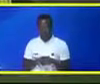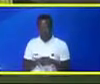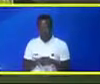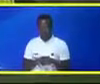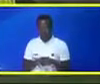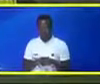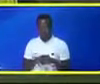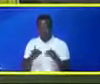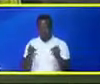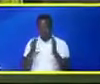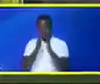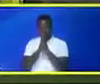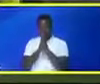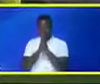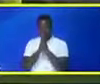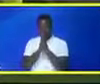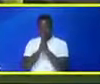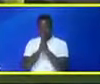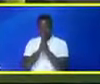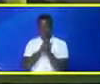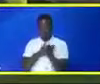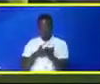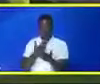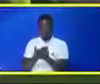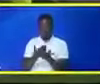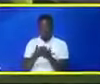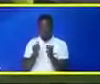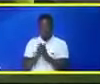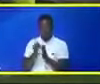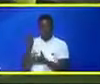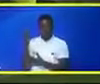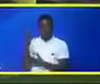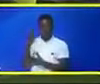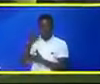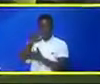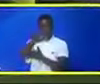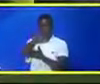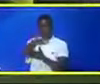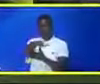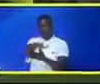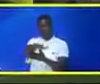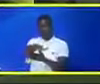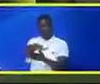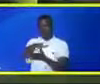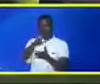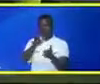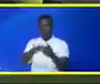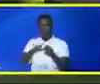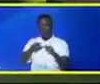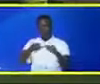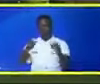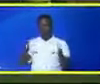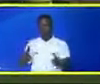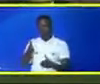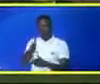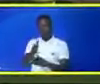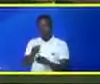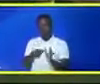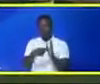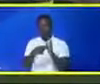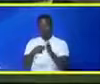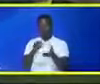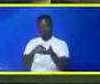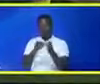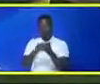I'm about to pray now. May I request that you stretch your hands towards the ark as a sign, a point